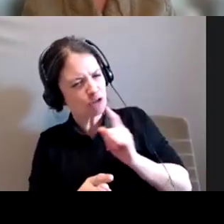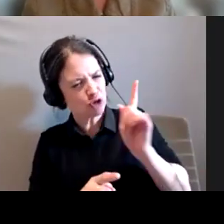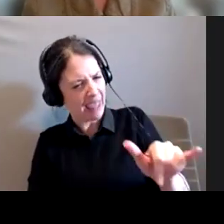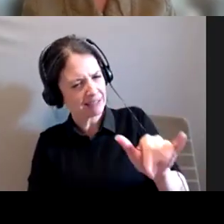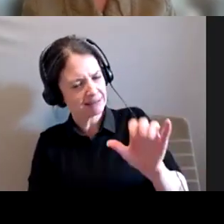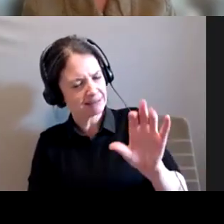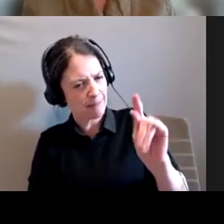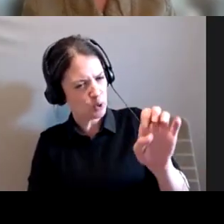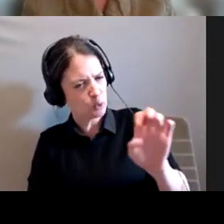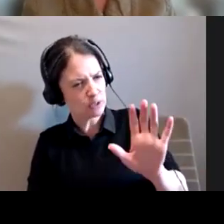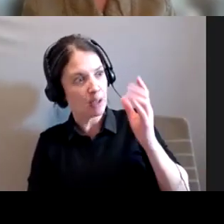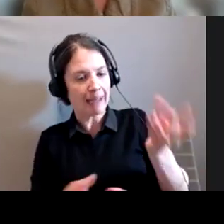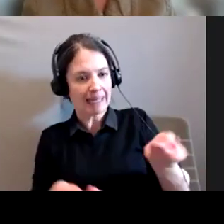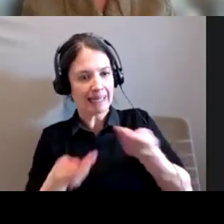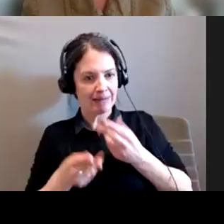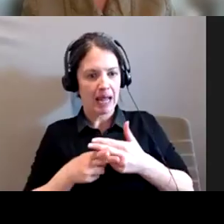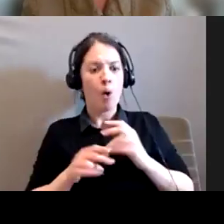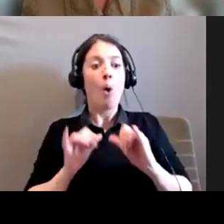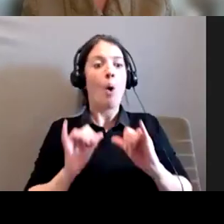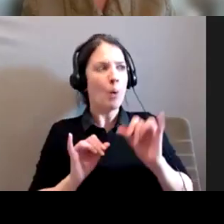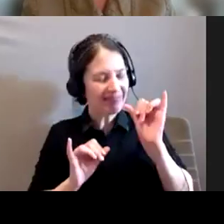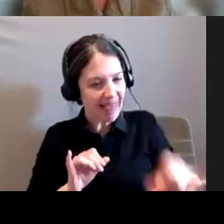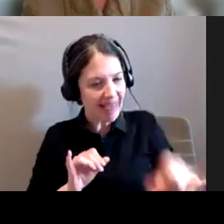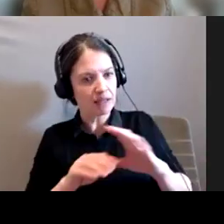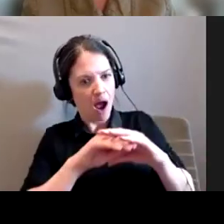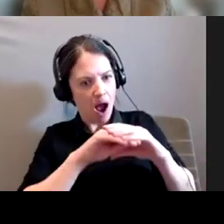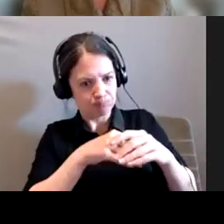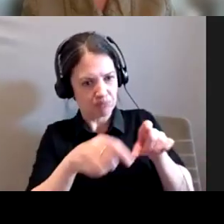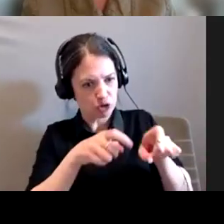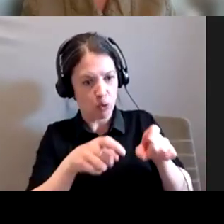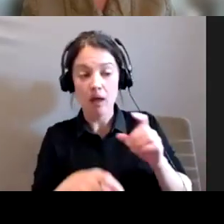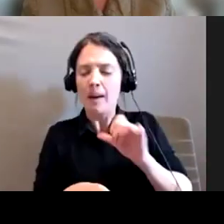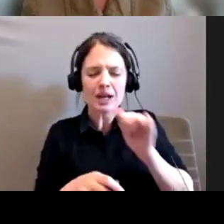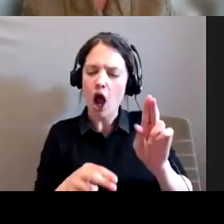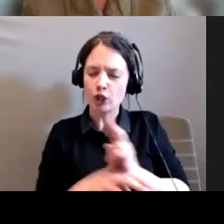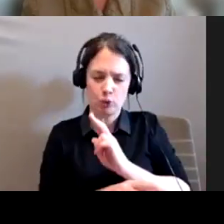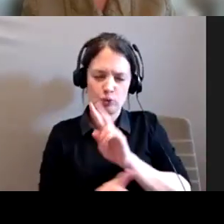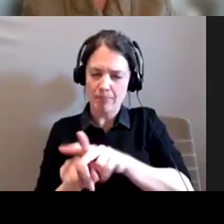long as it's not used as for everything, that remains the case.